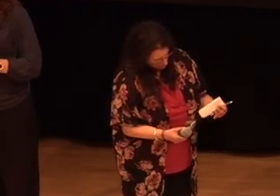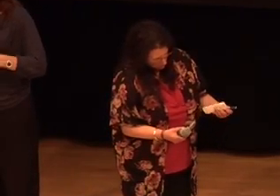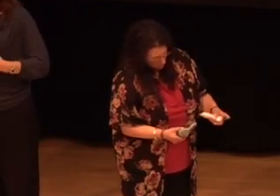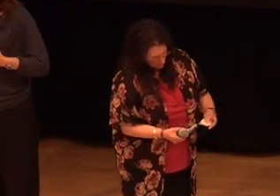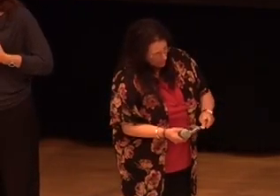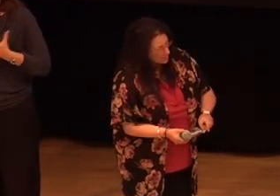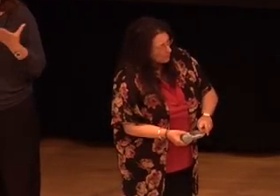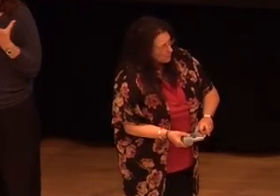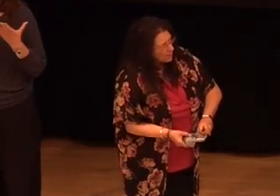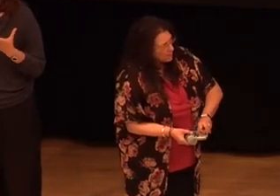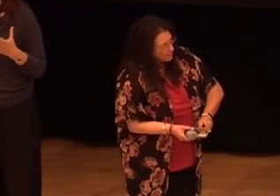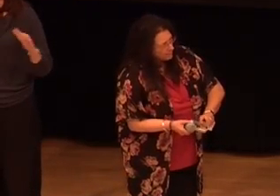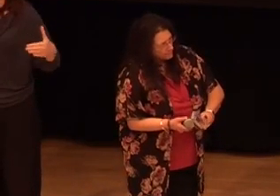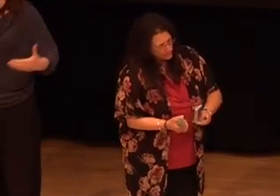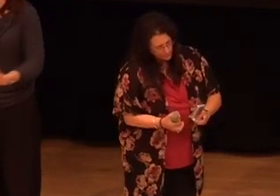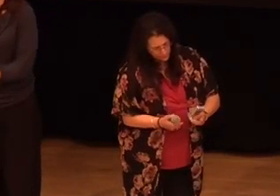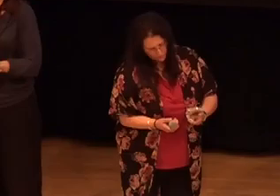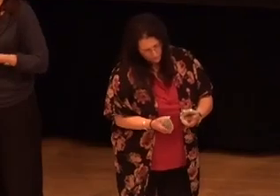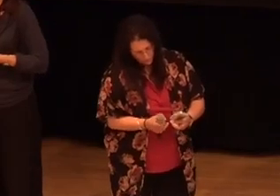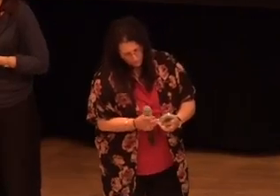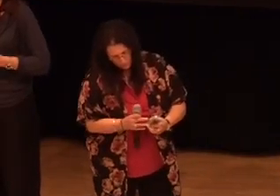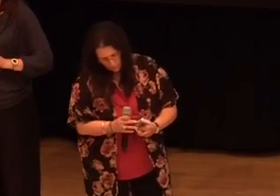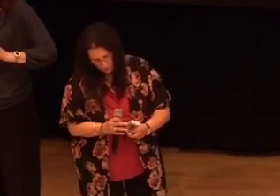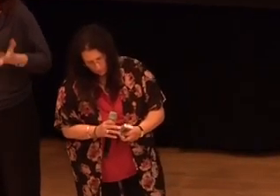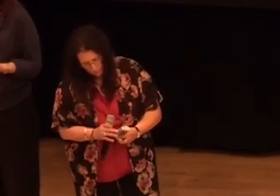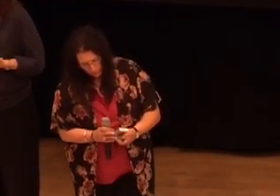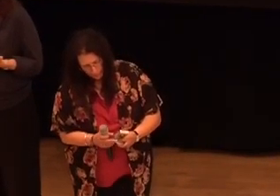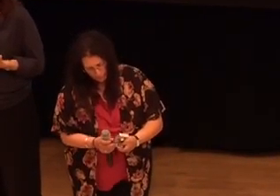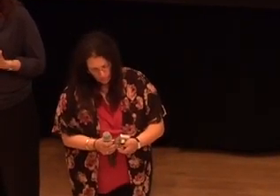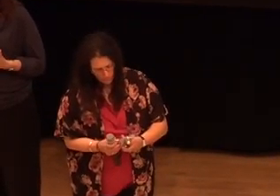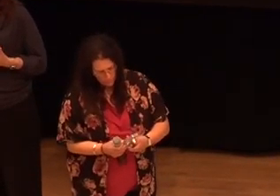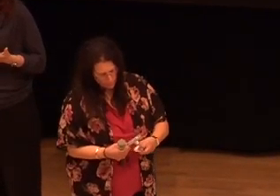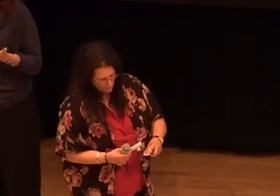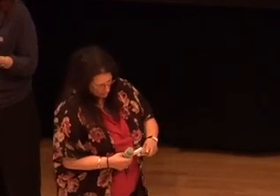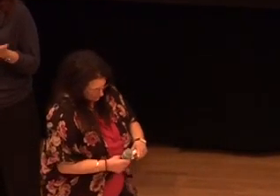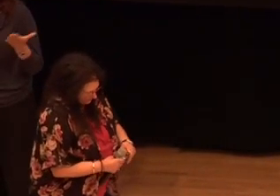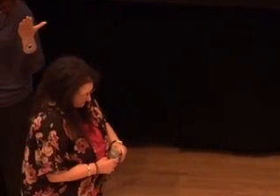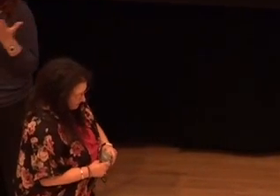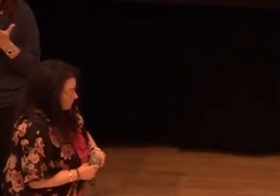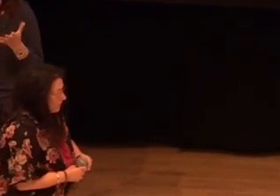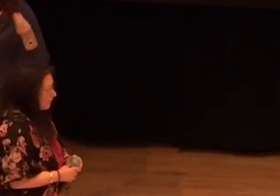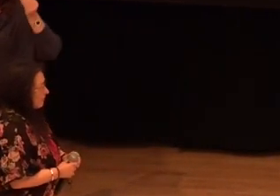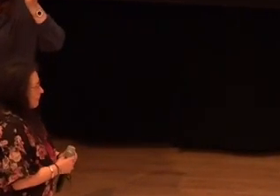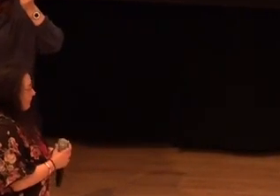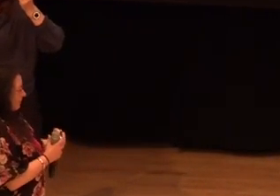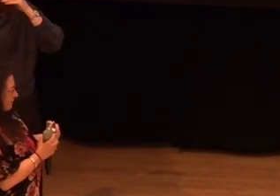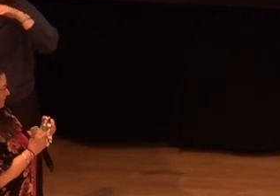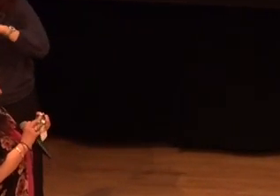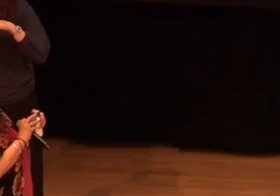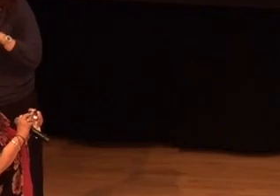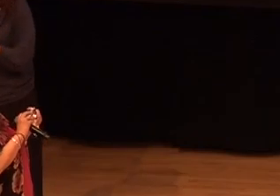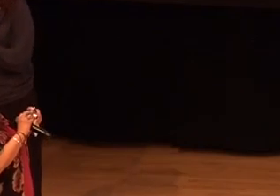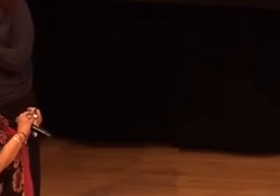like crowdsourcing. Once we've reached the threshold, the ticket gets paid for. You've got your ticket already. You turn up on the